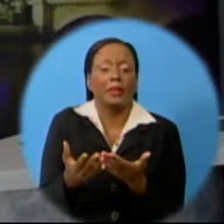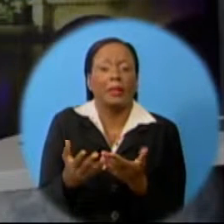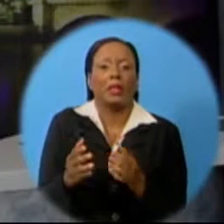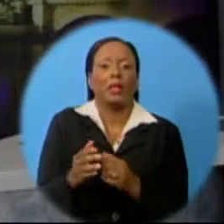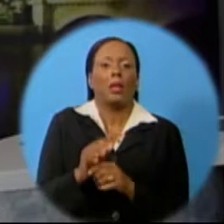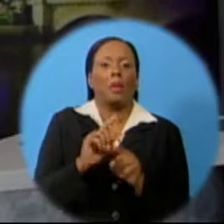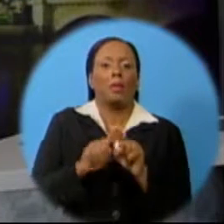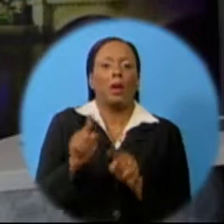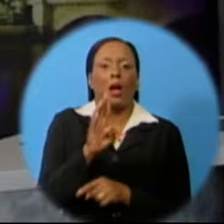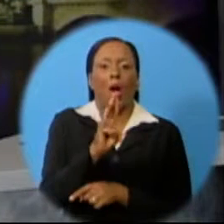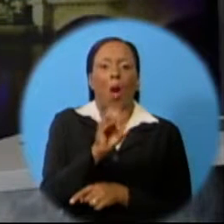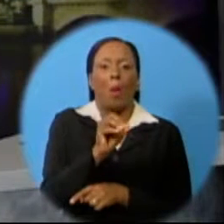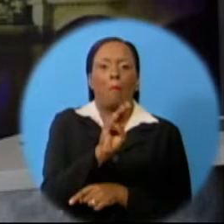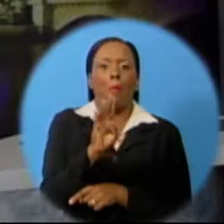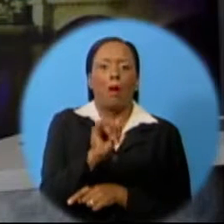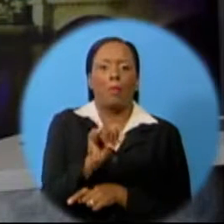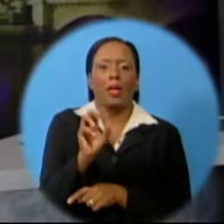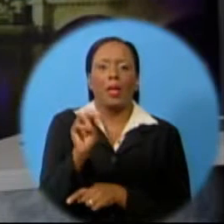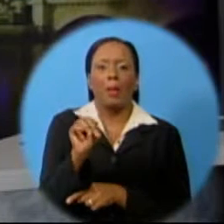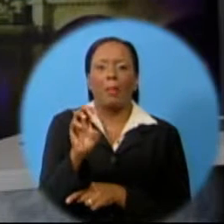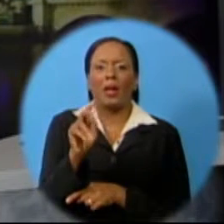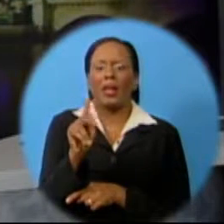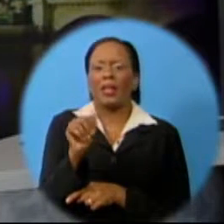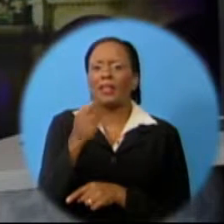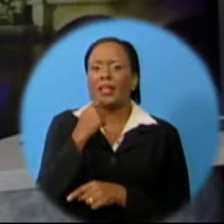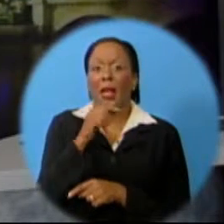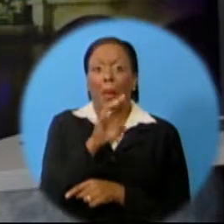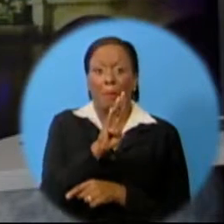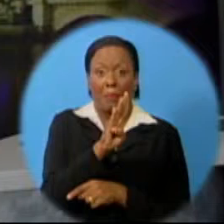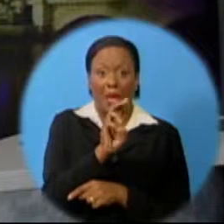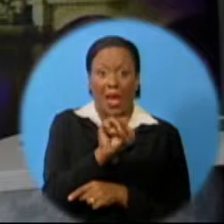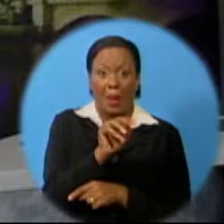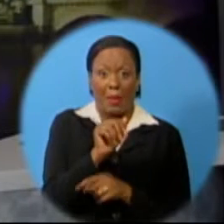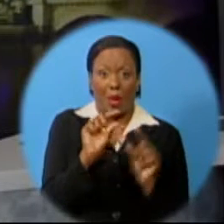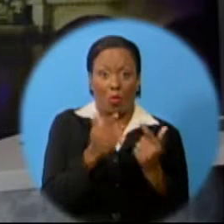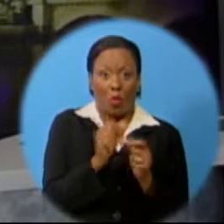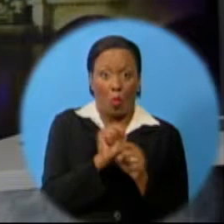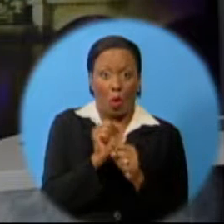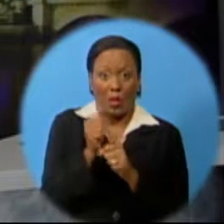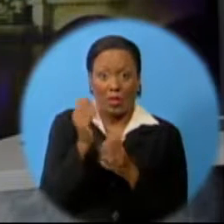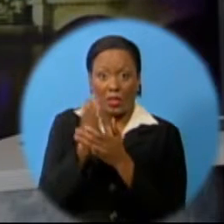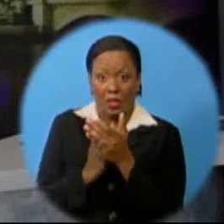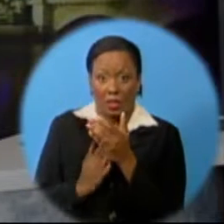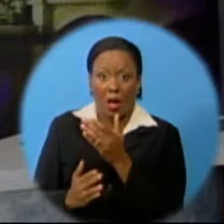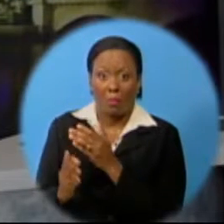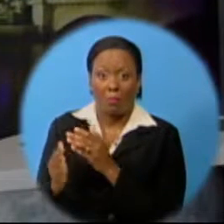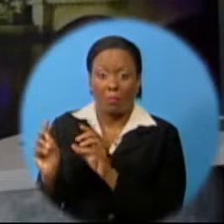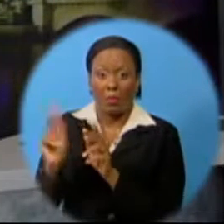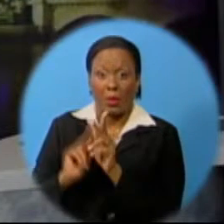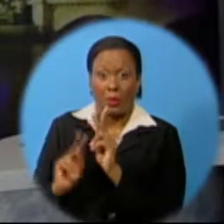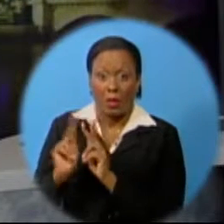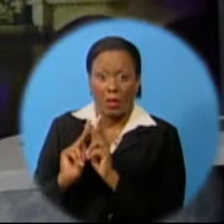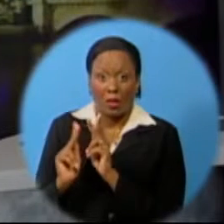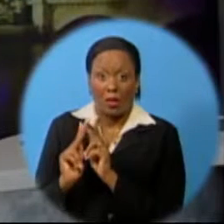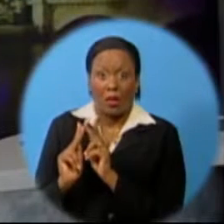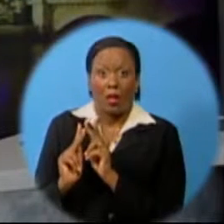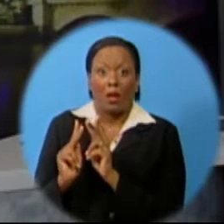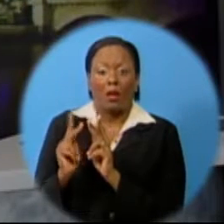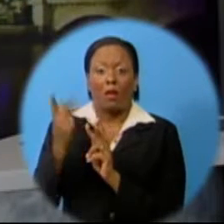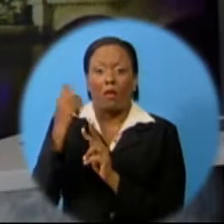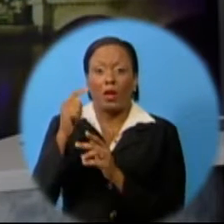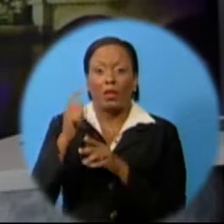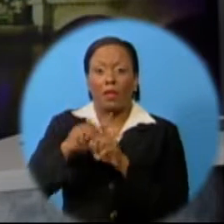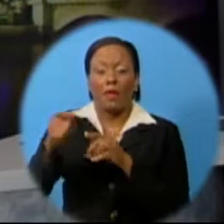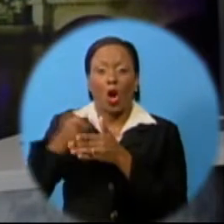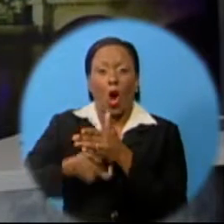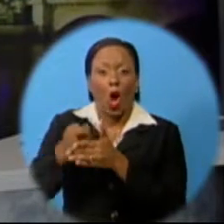McKay says the BMA has been working with partners to meet some of the staging costs, which amount to over $500,000.